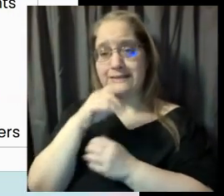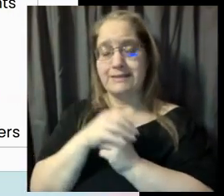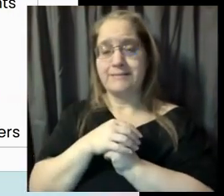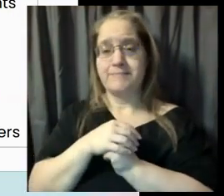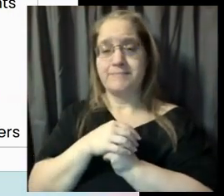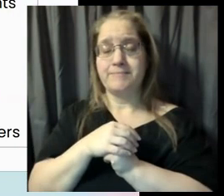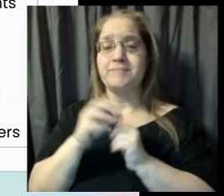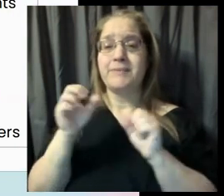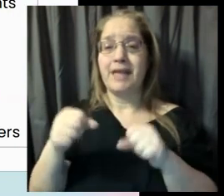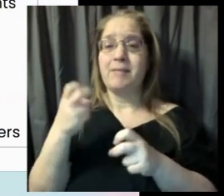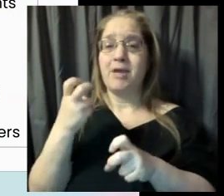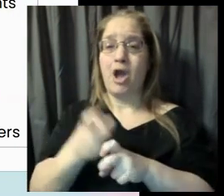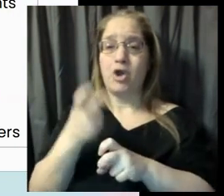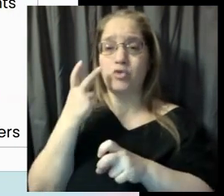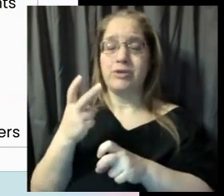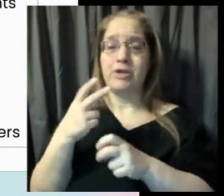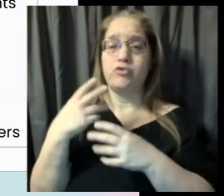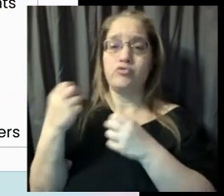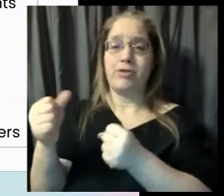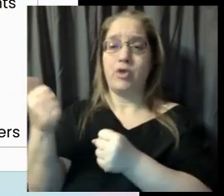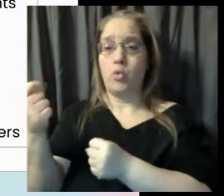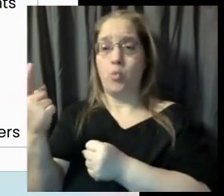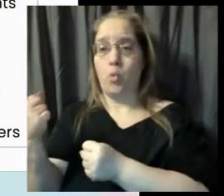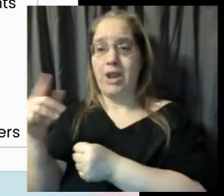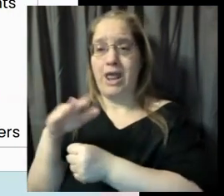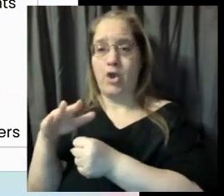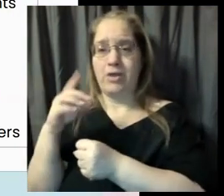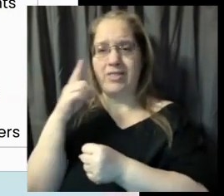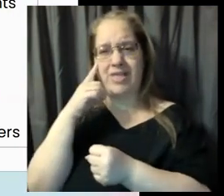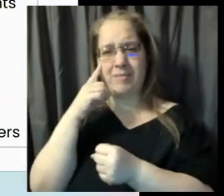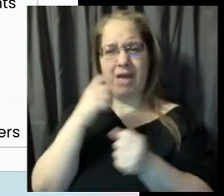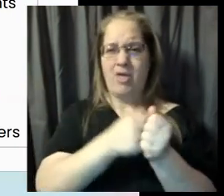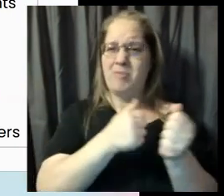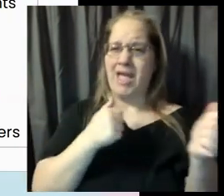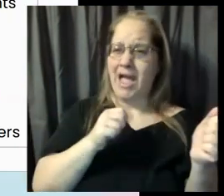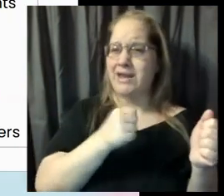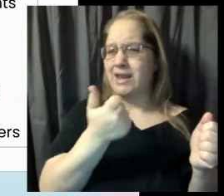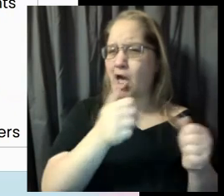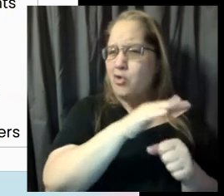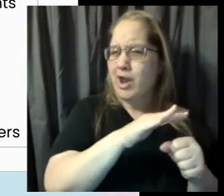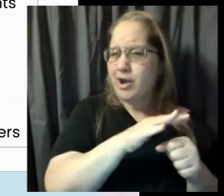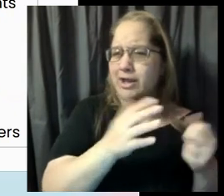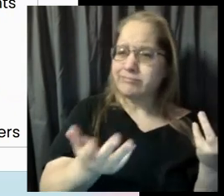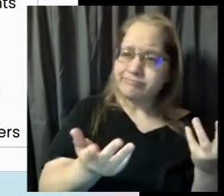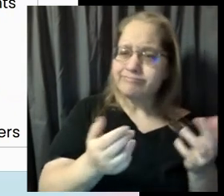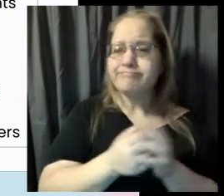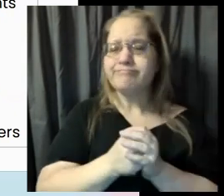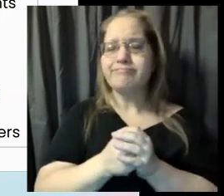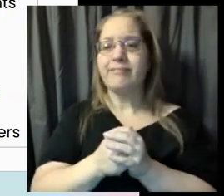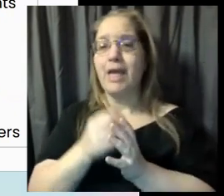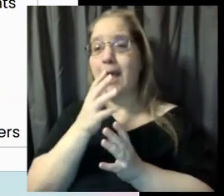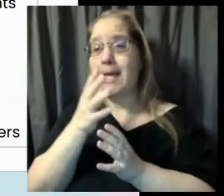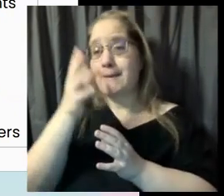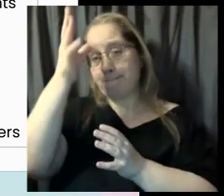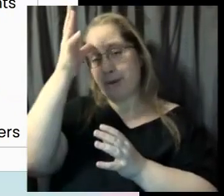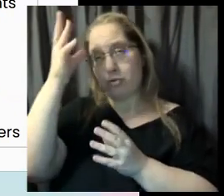can be difficult to see strengths in another area and then think about how someone is very behind in other skills. As parents, reflecting on